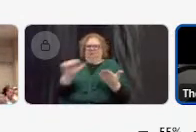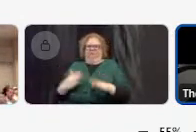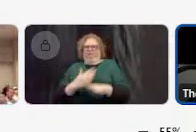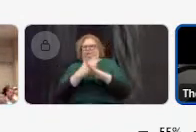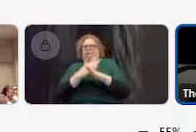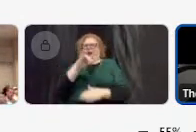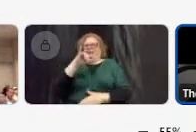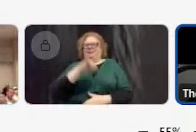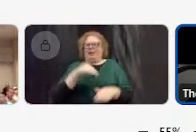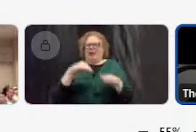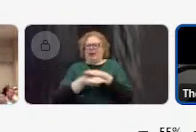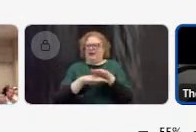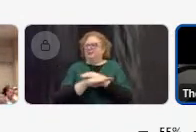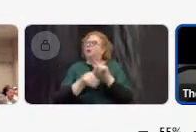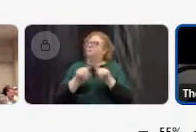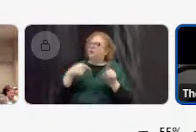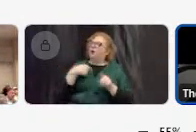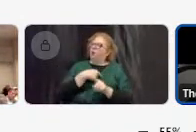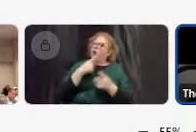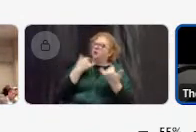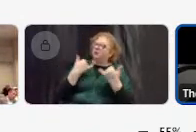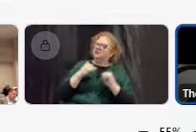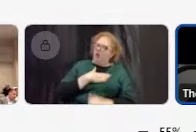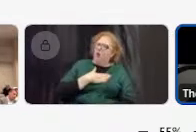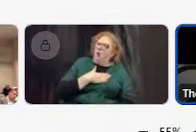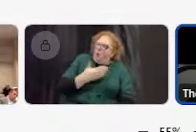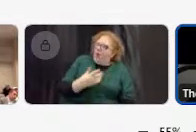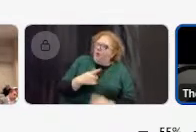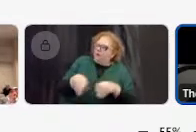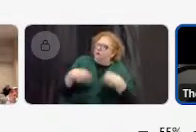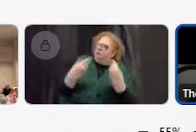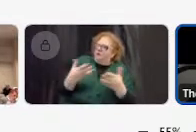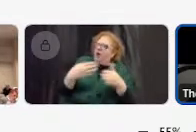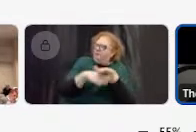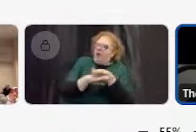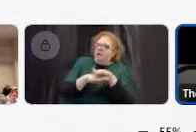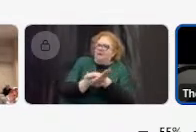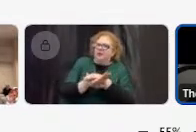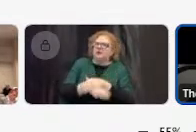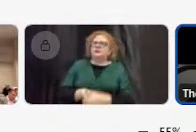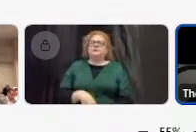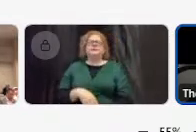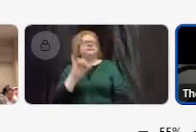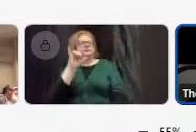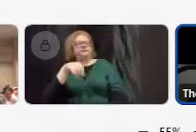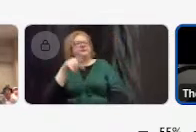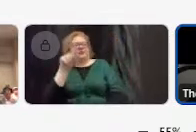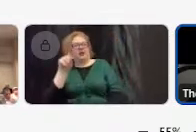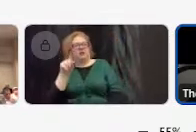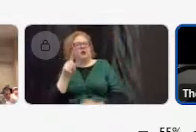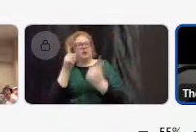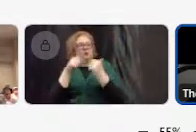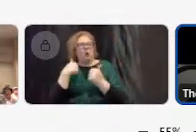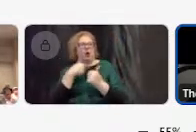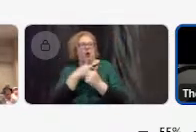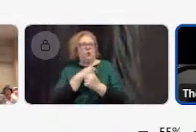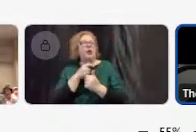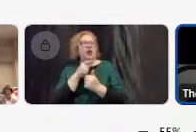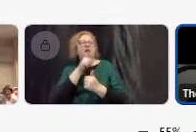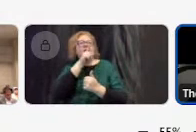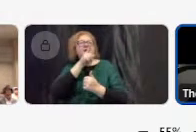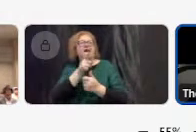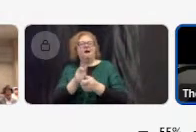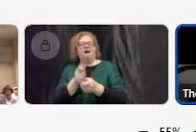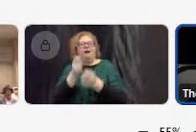our application to do that. Yes, sir. And this was to be a question because when we start amending applications, and this goes to what